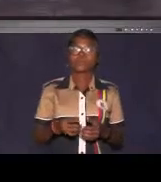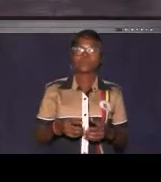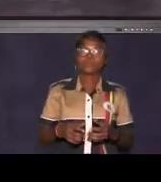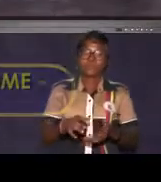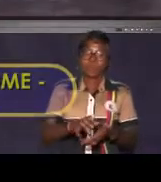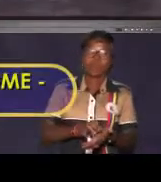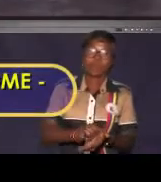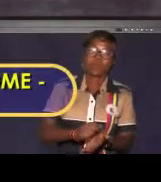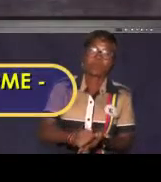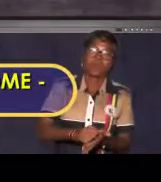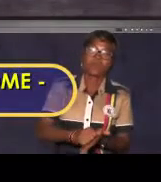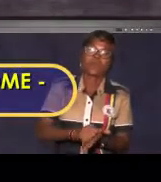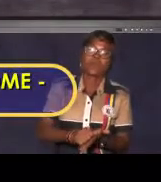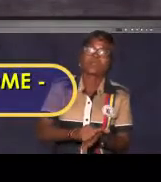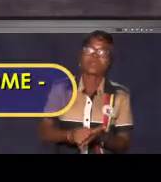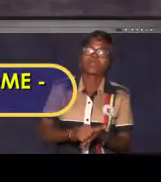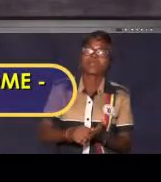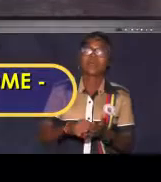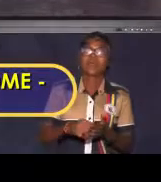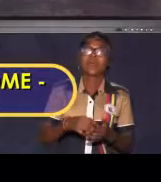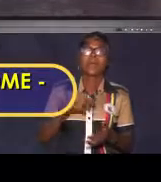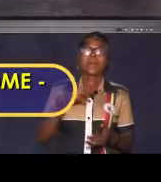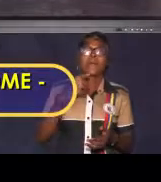pepper, grounded pepper,